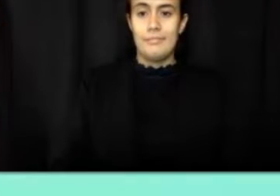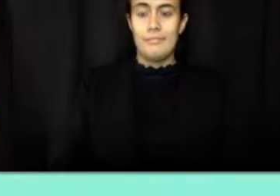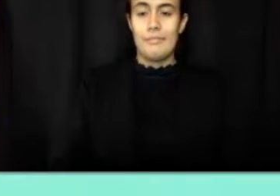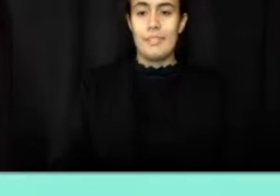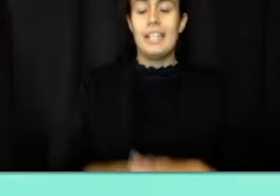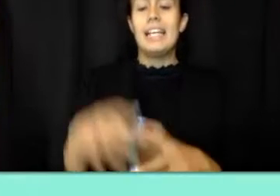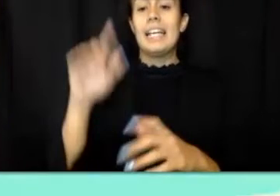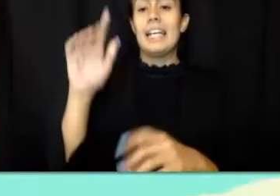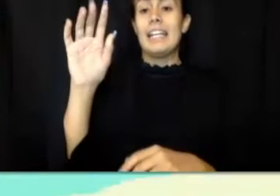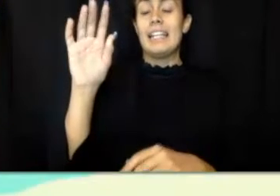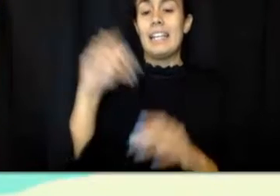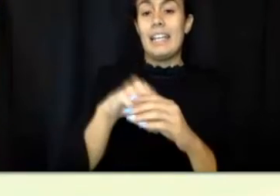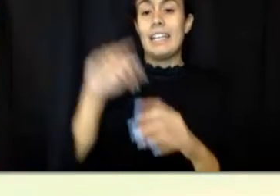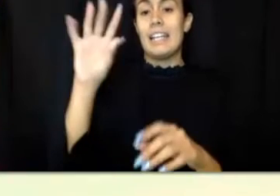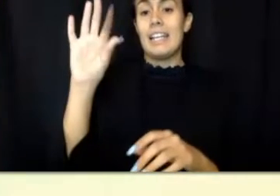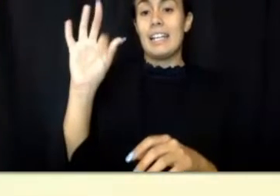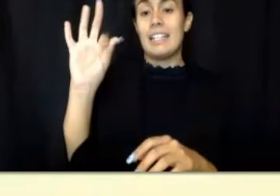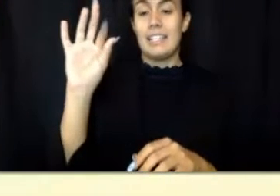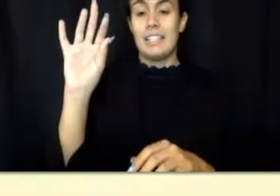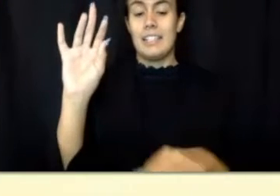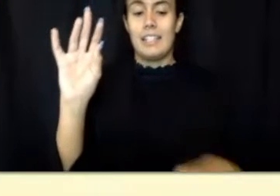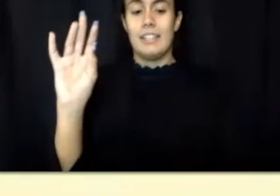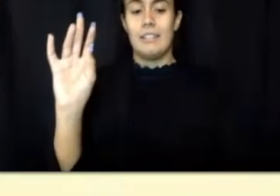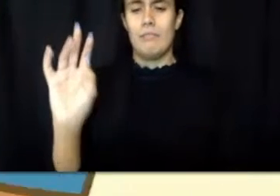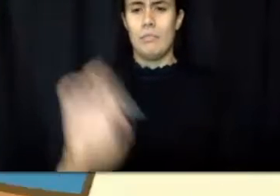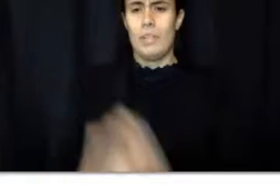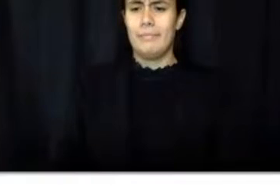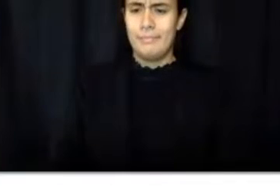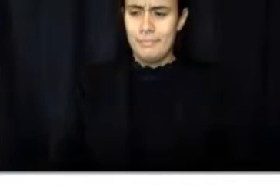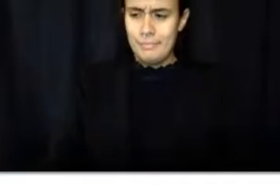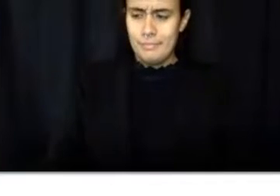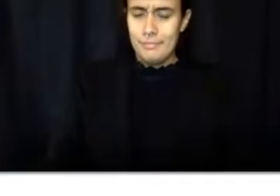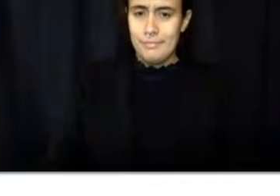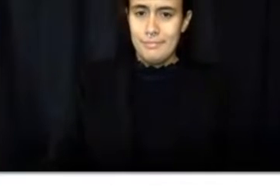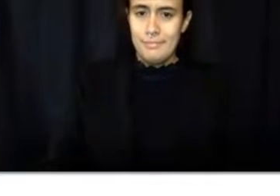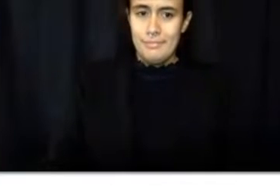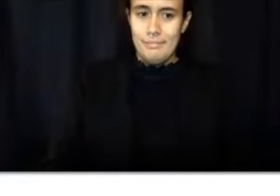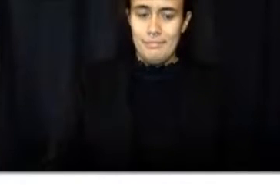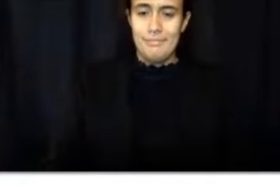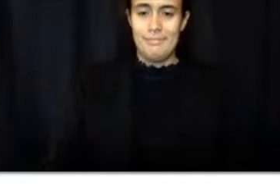In 1970, marijuana was classified What?